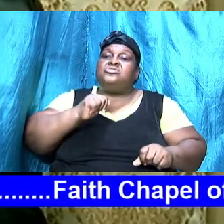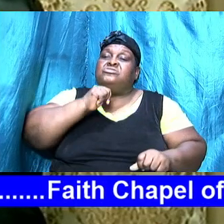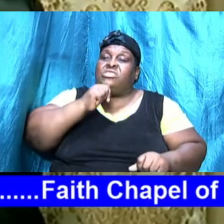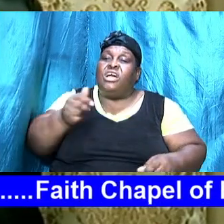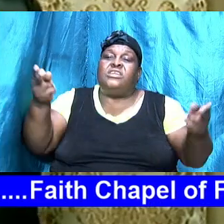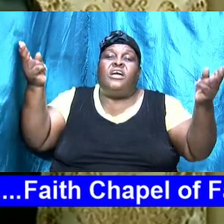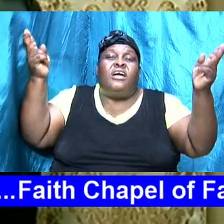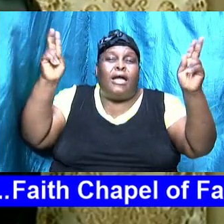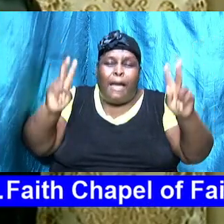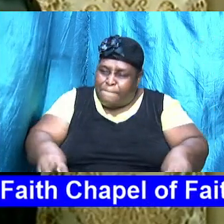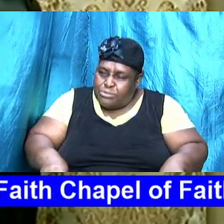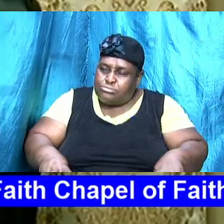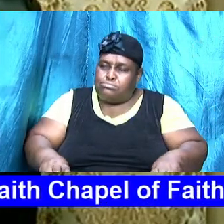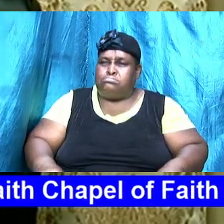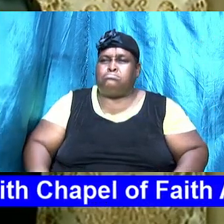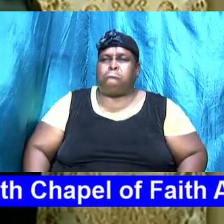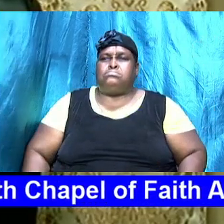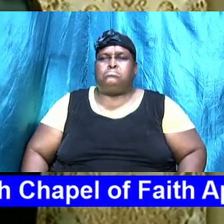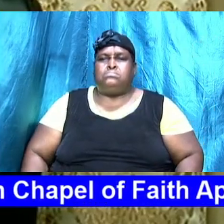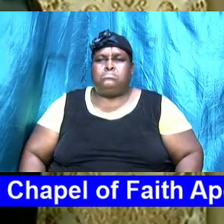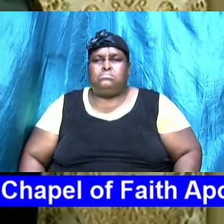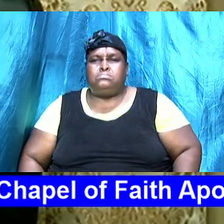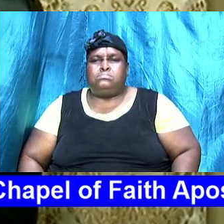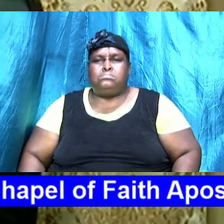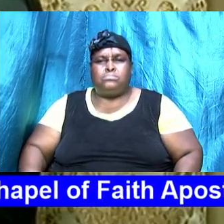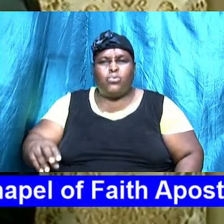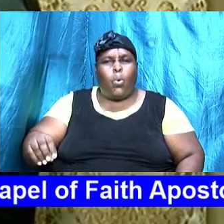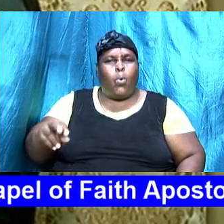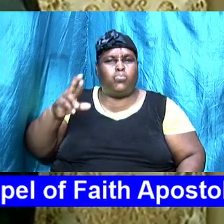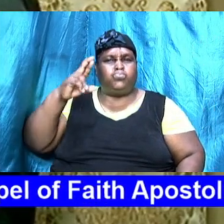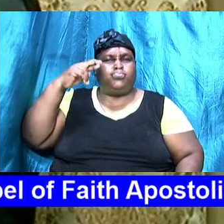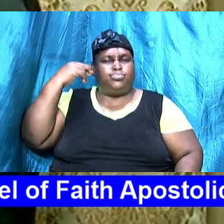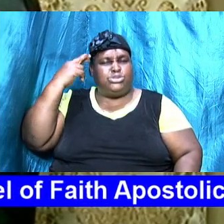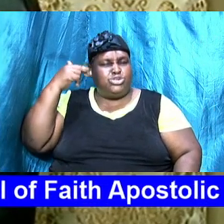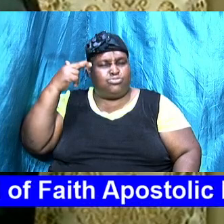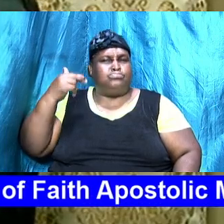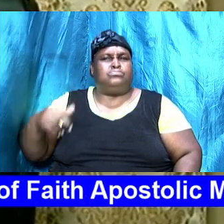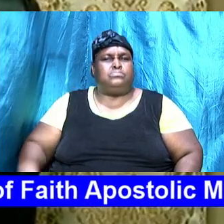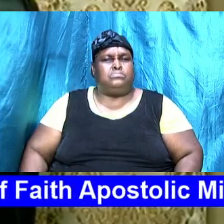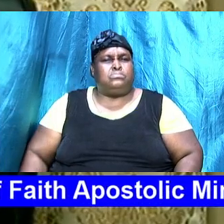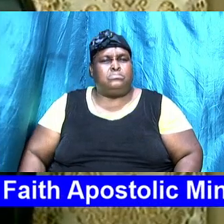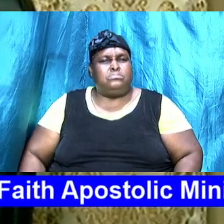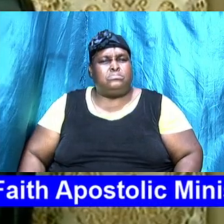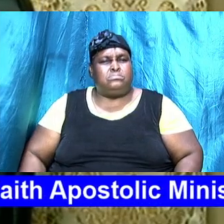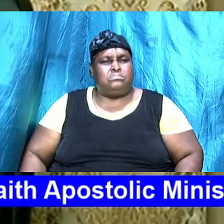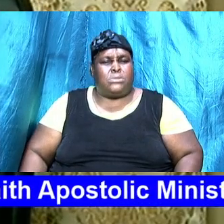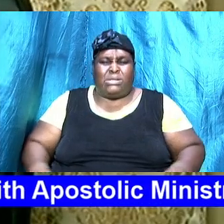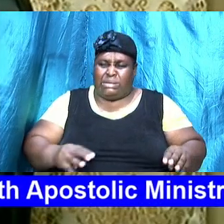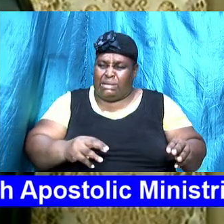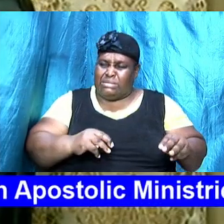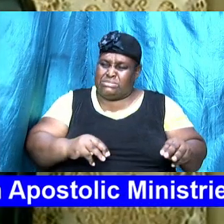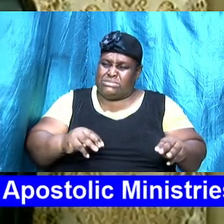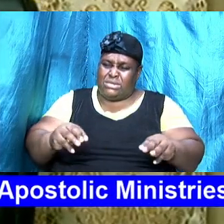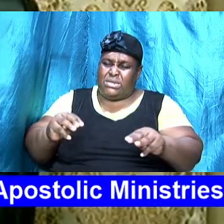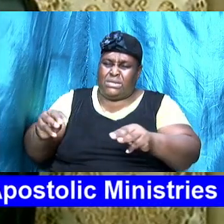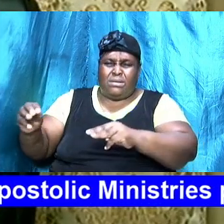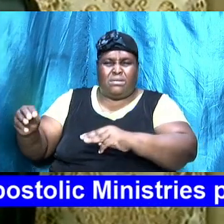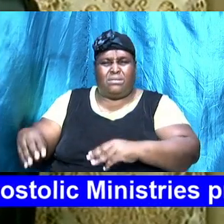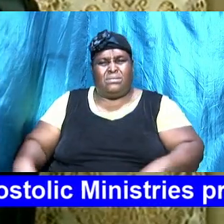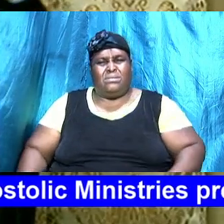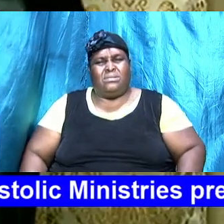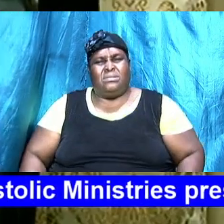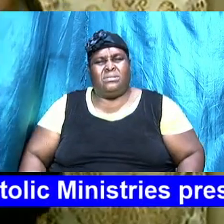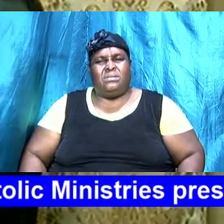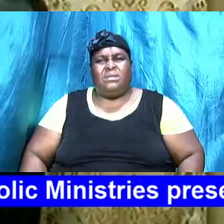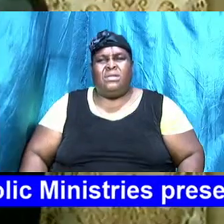happen. There is no reason. And then to move on thereafter to say, based on,